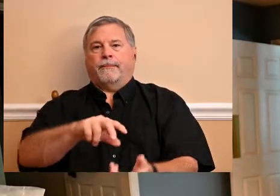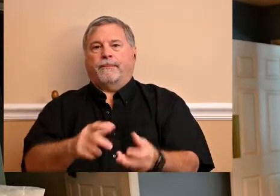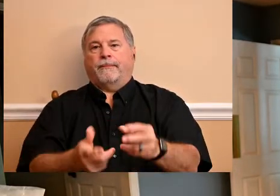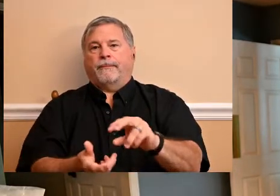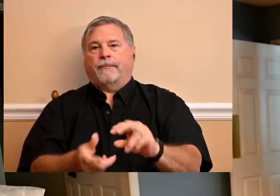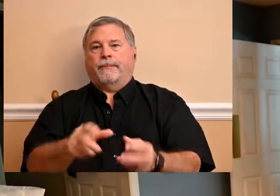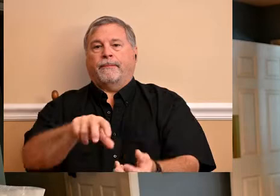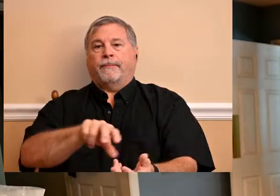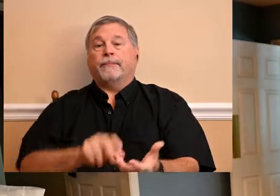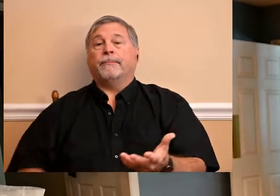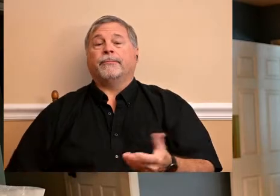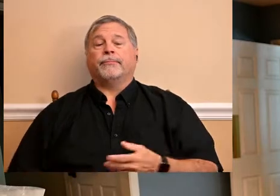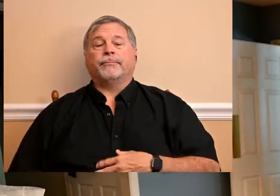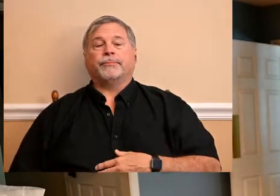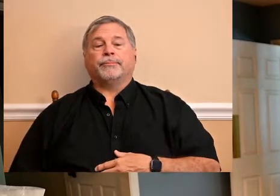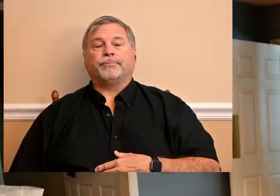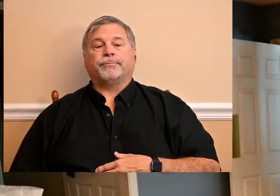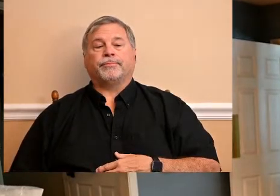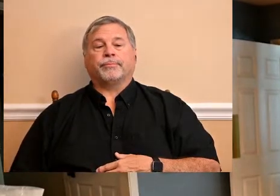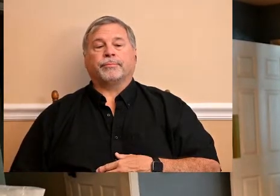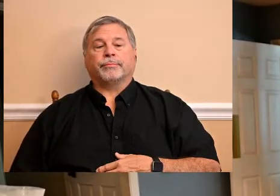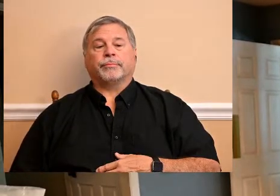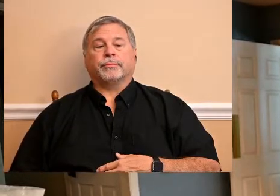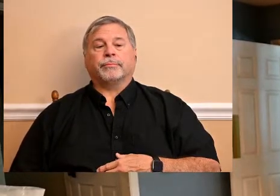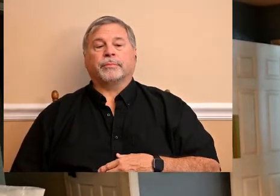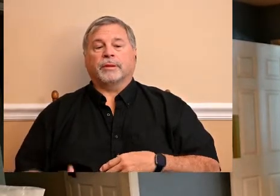into eggshells.